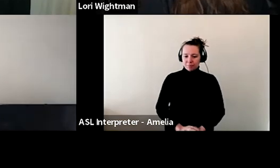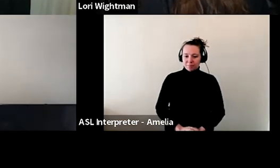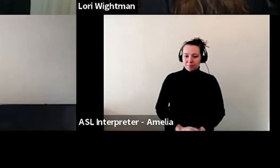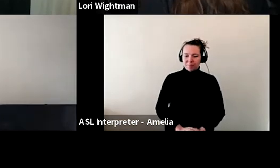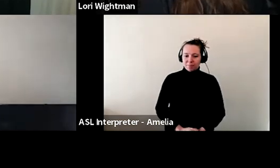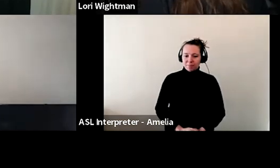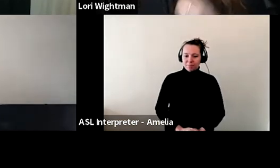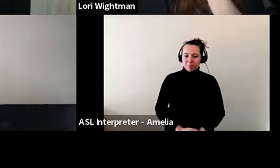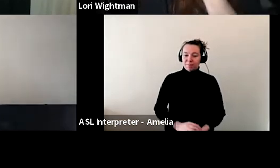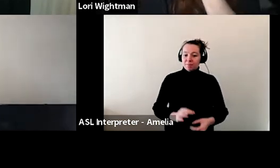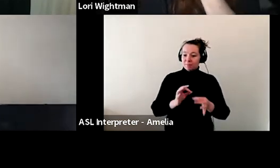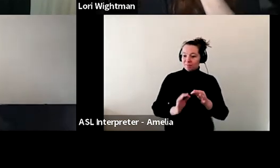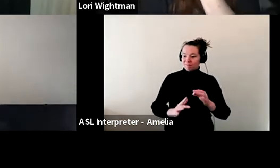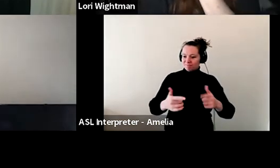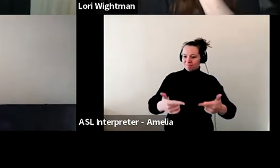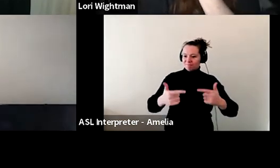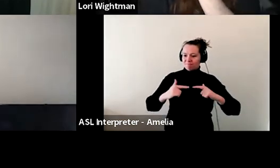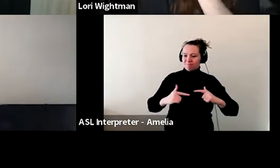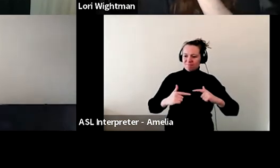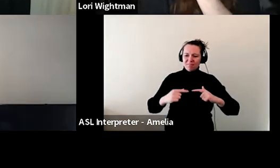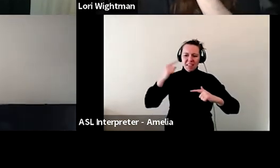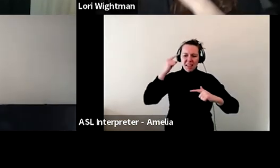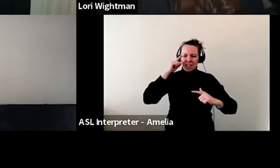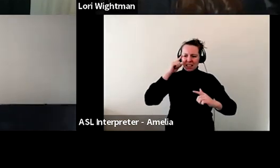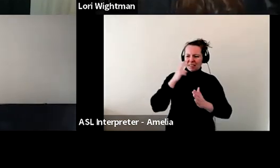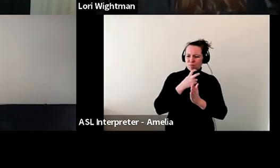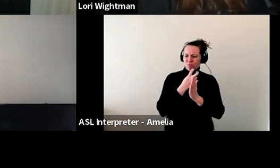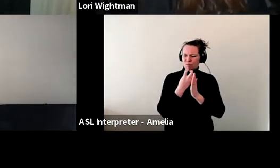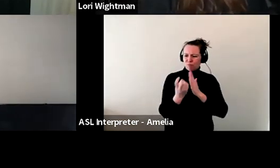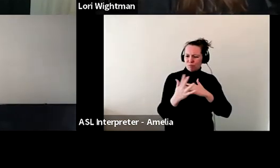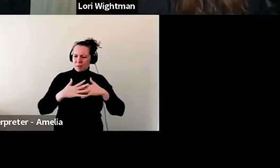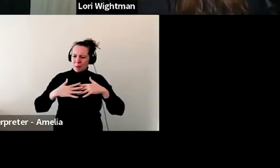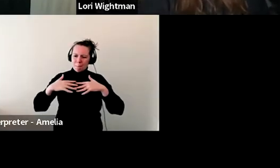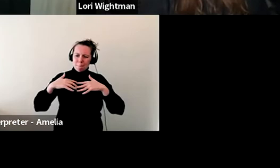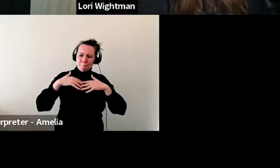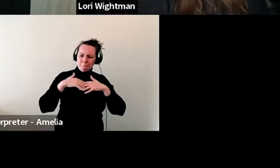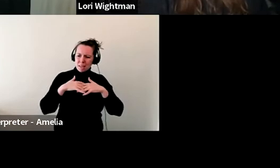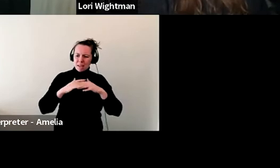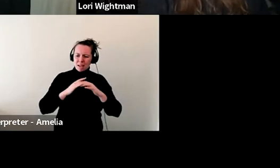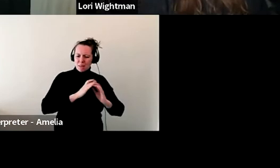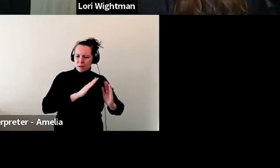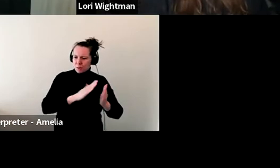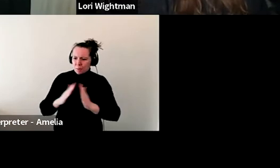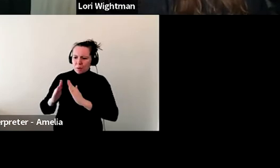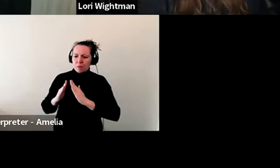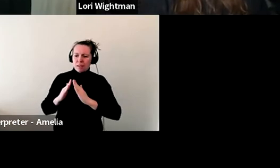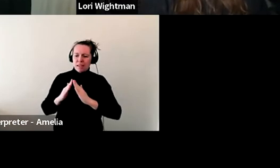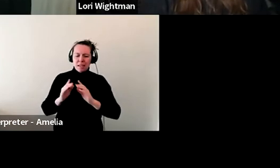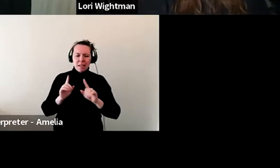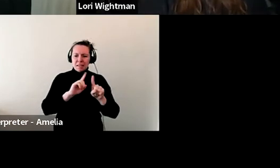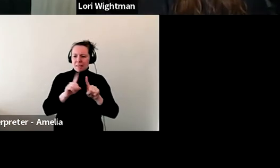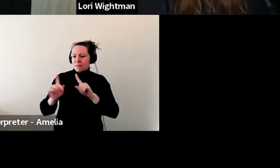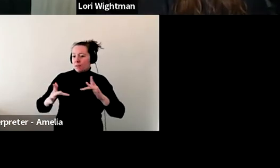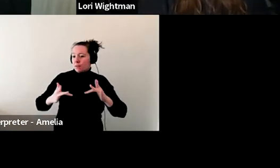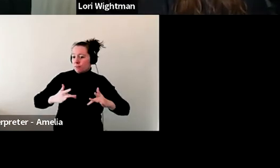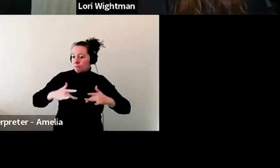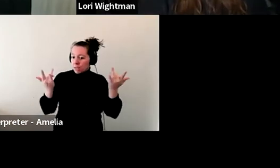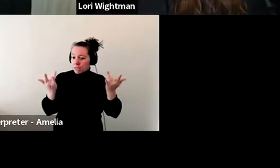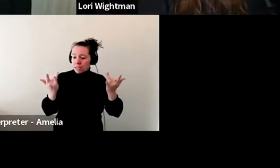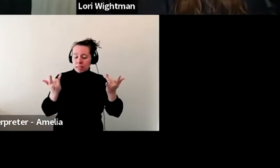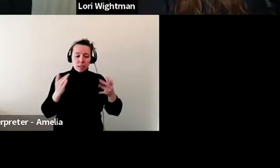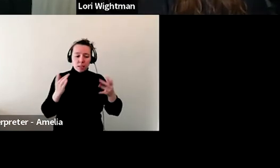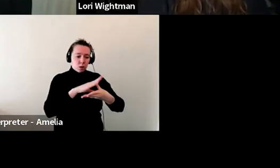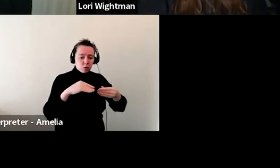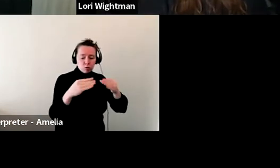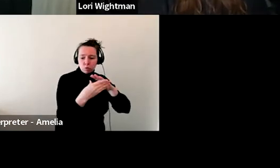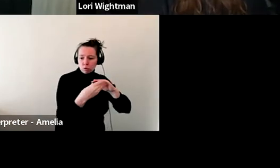community and being a part of the community to do book clubs, reading story times. I sell kites here. We're